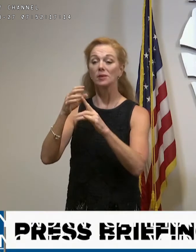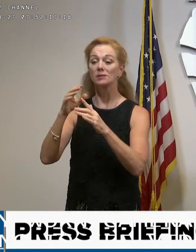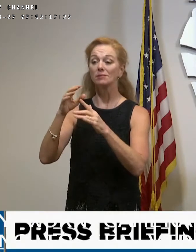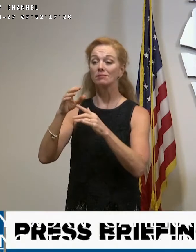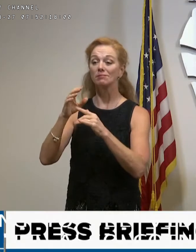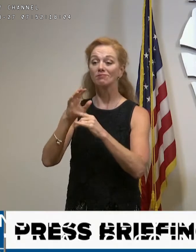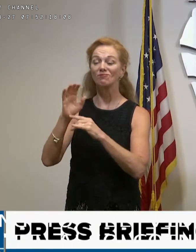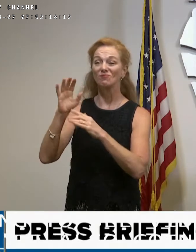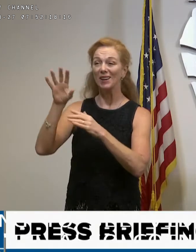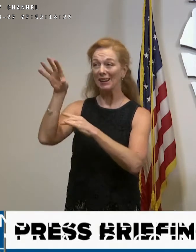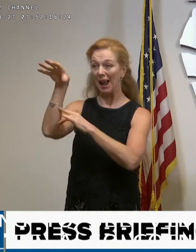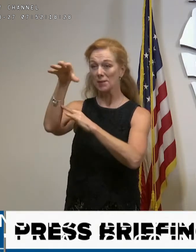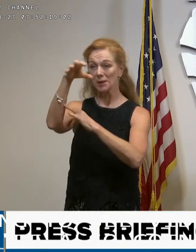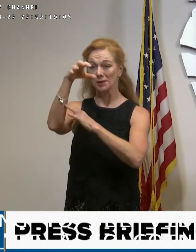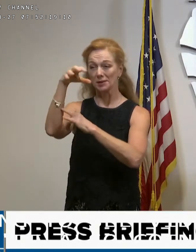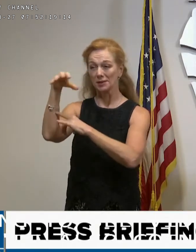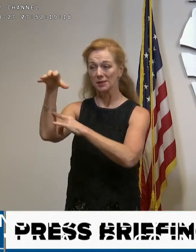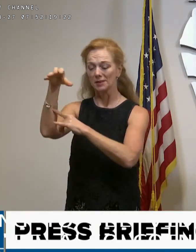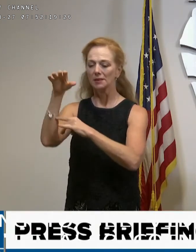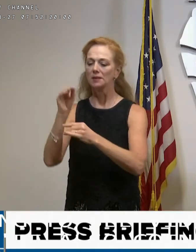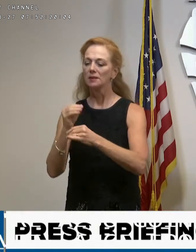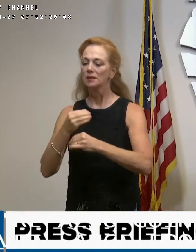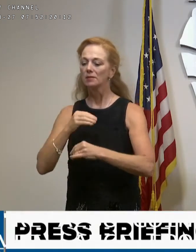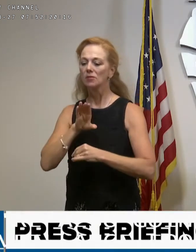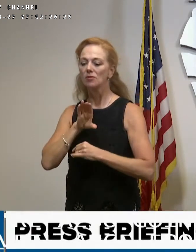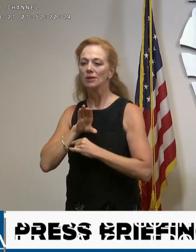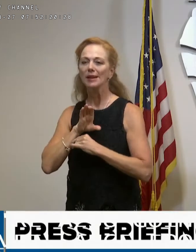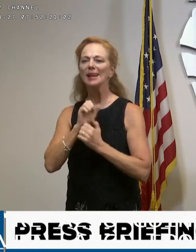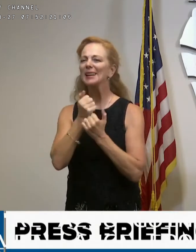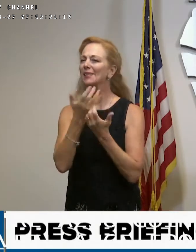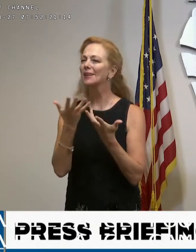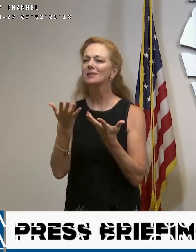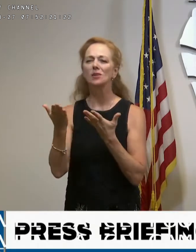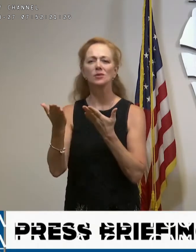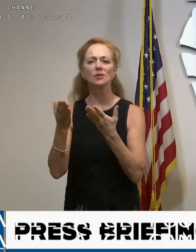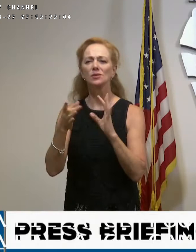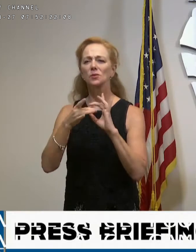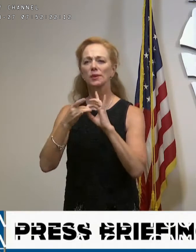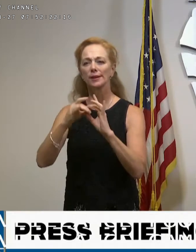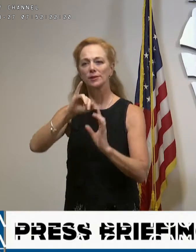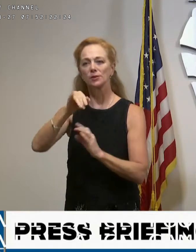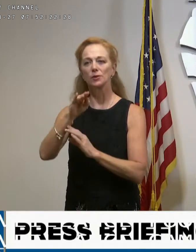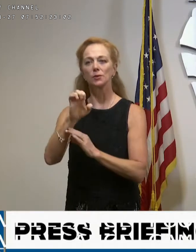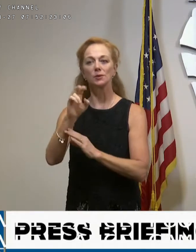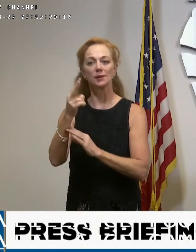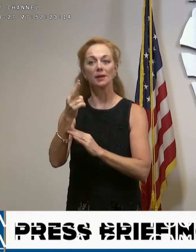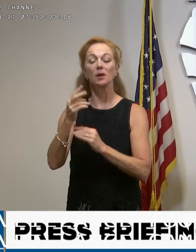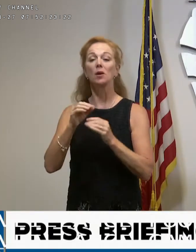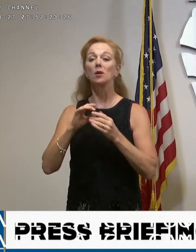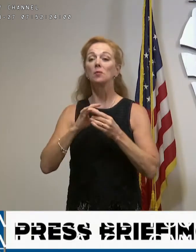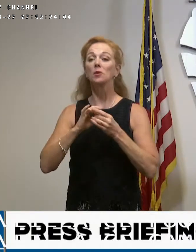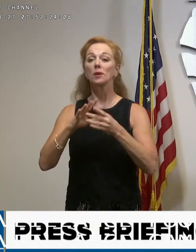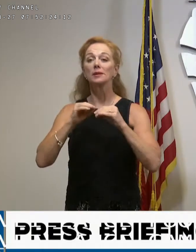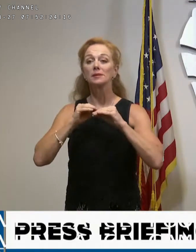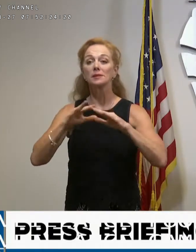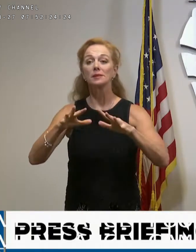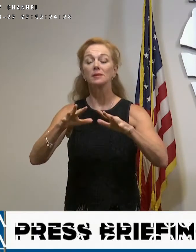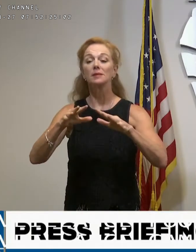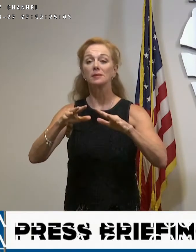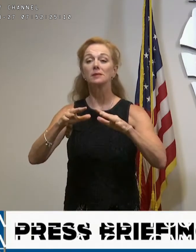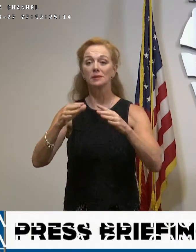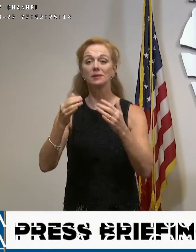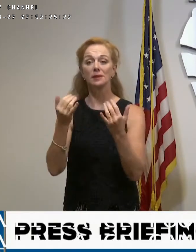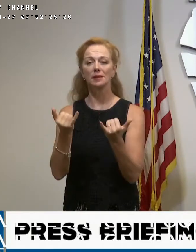our surveillance cameras uptown. So anything that's on our server that's related to June 2nd will be released to the public,